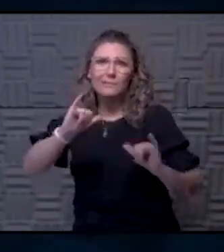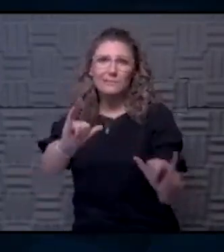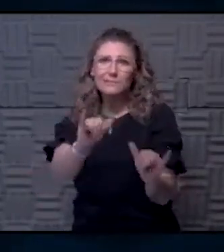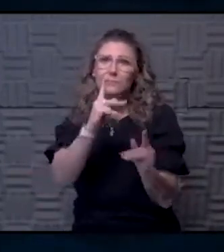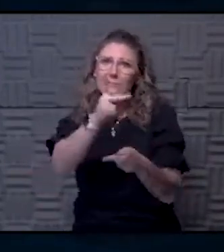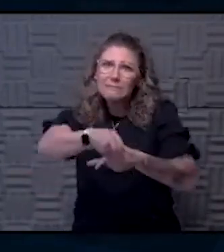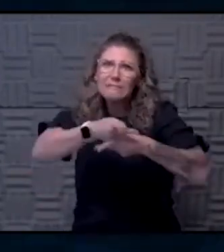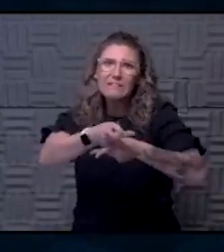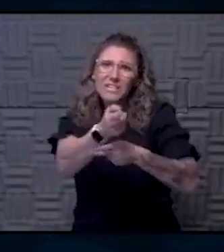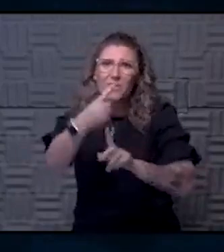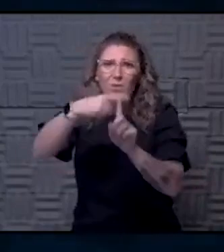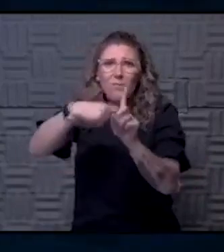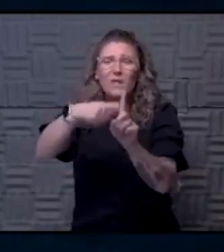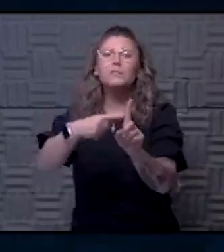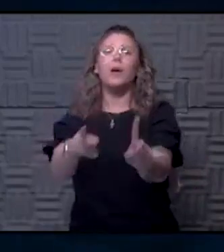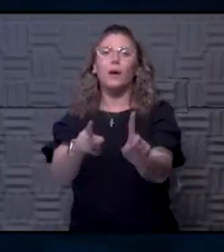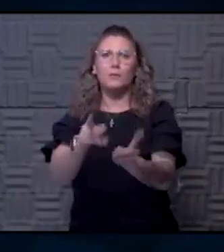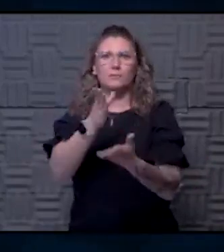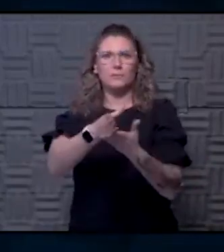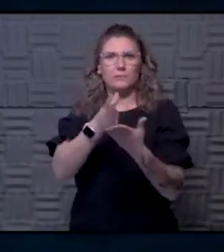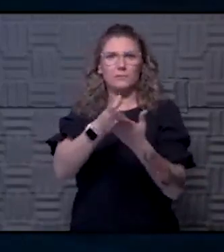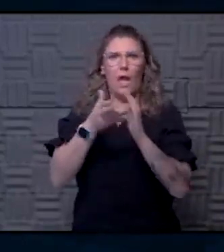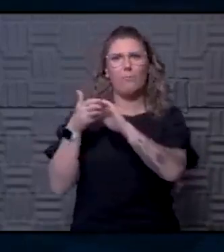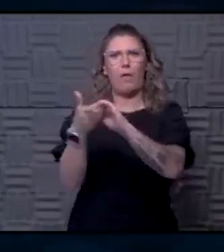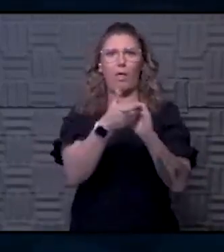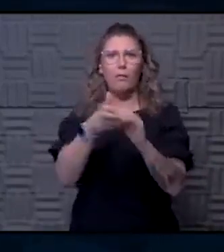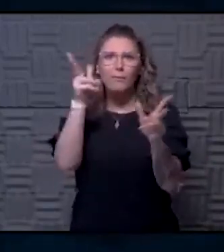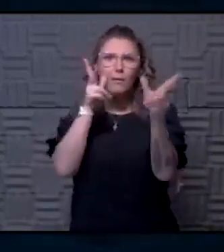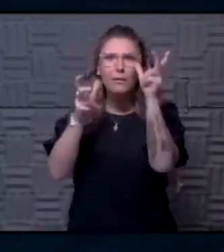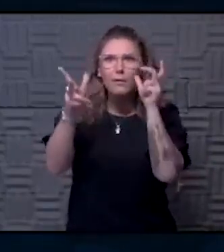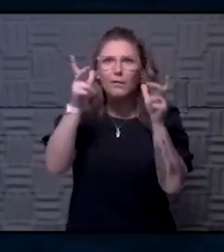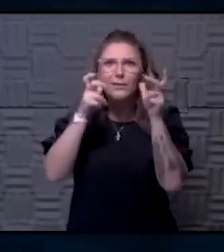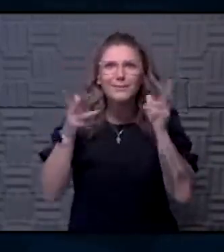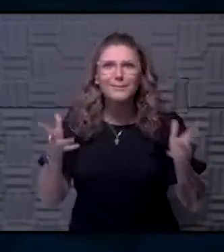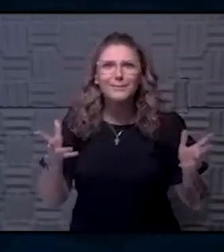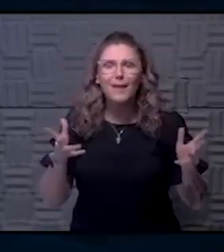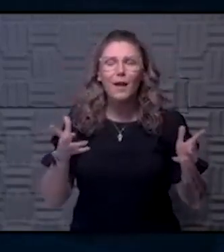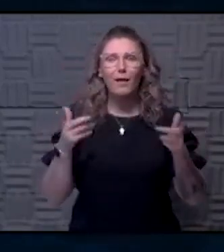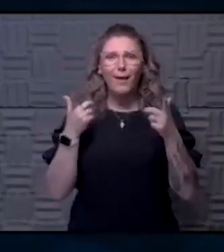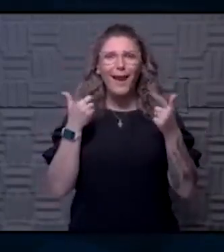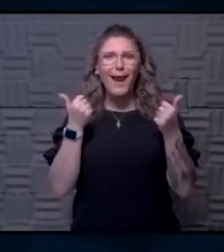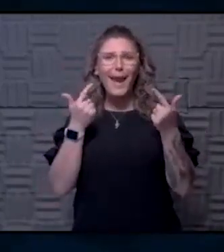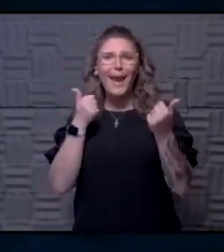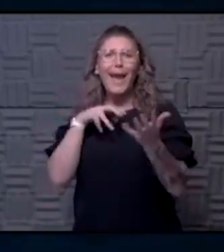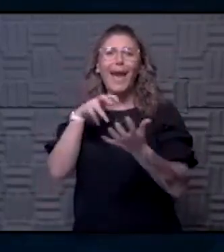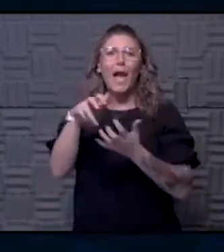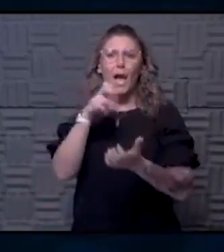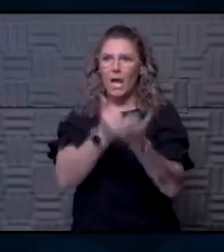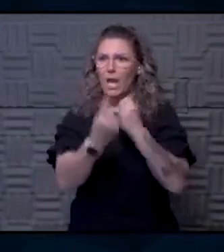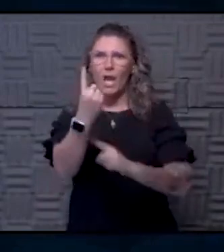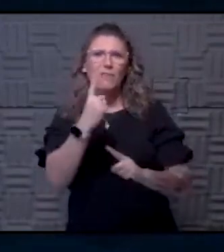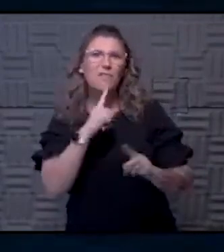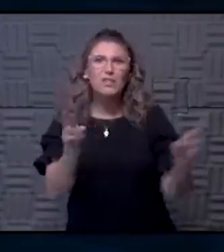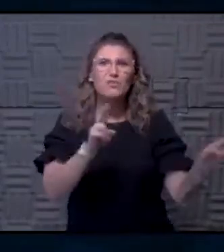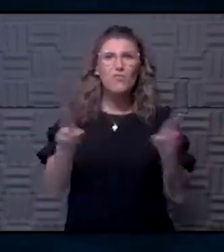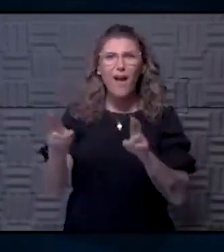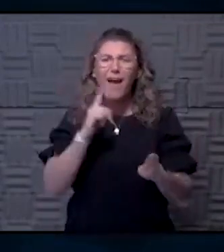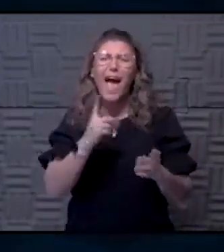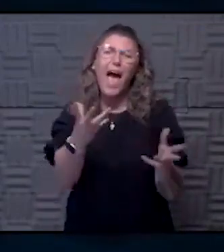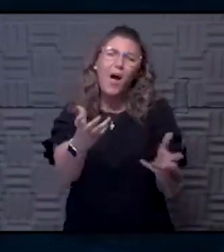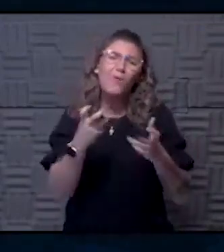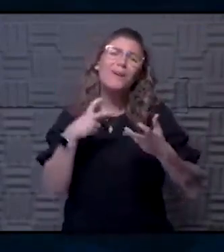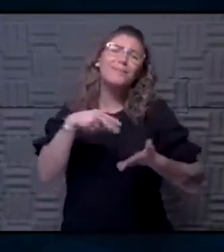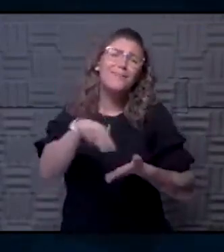it safe for a couple months. They're like, Stop, collaborate, and listen. but everyone's too pumped up. They're like, I